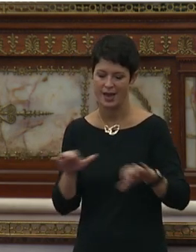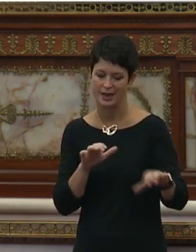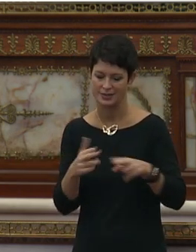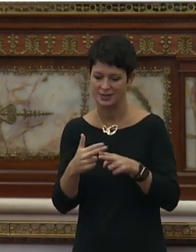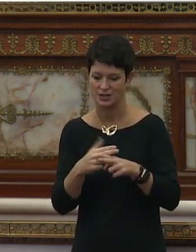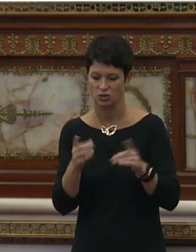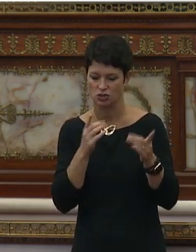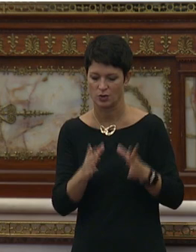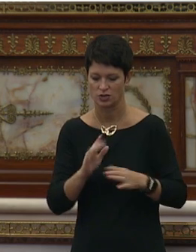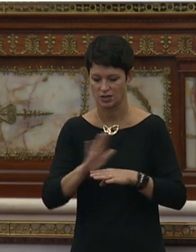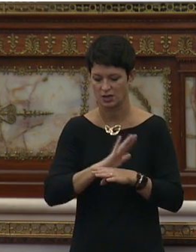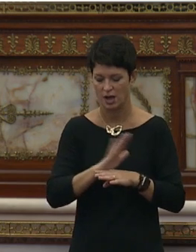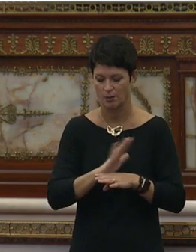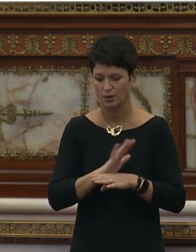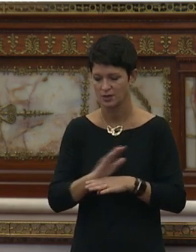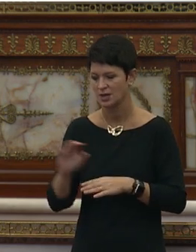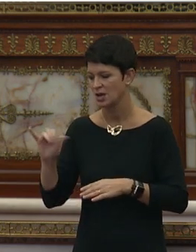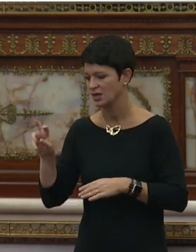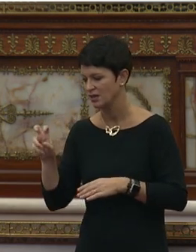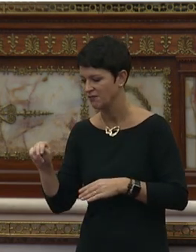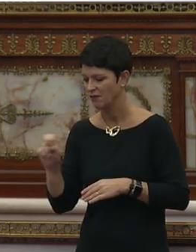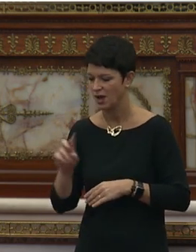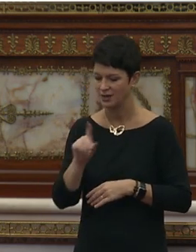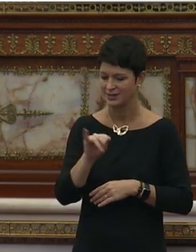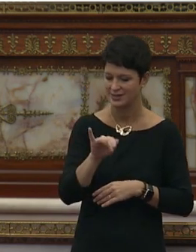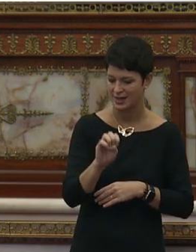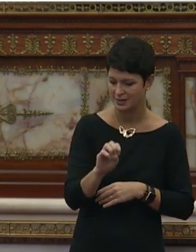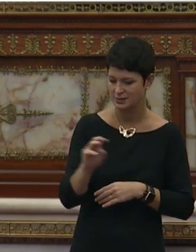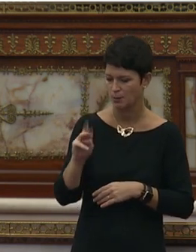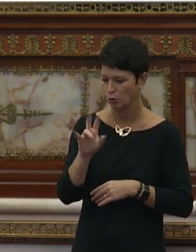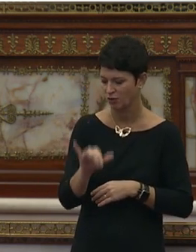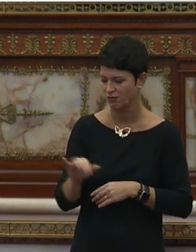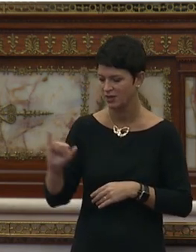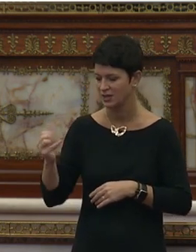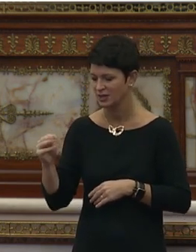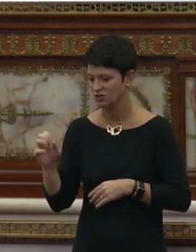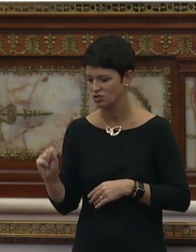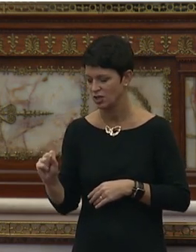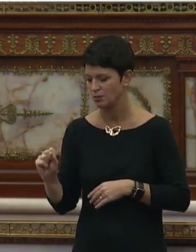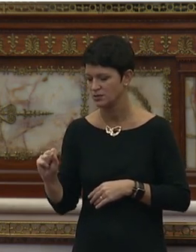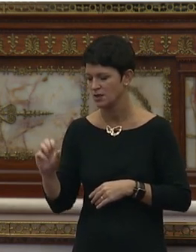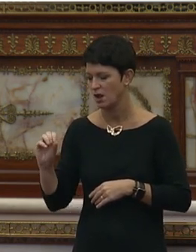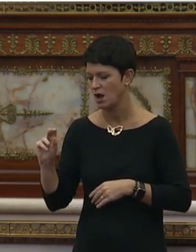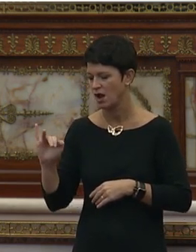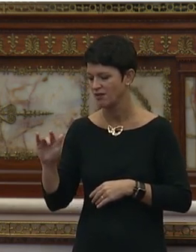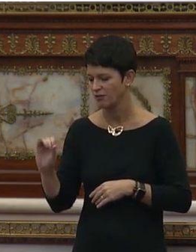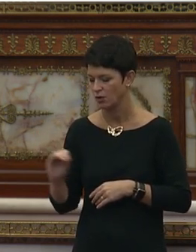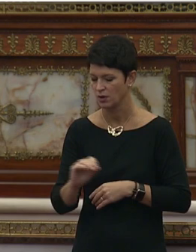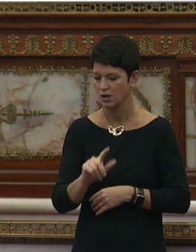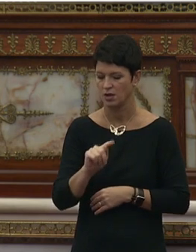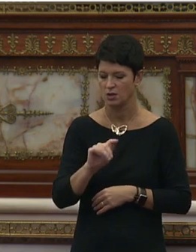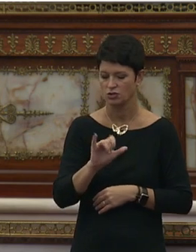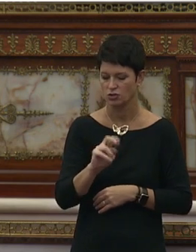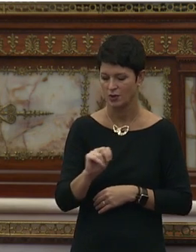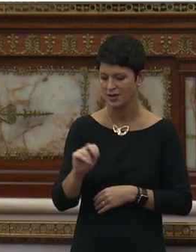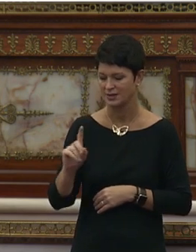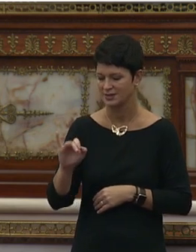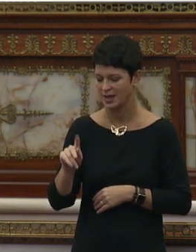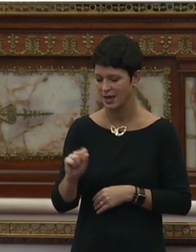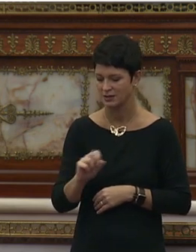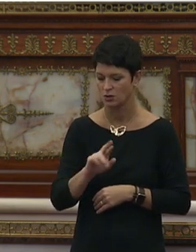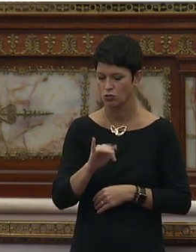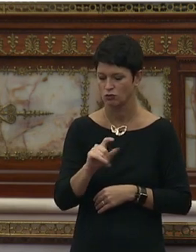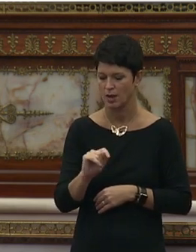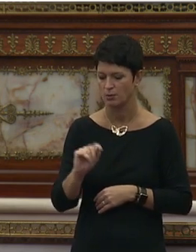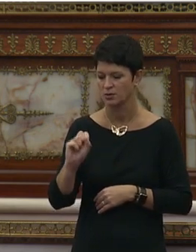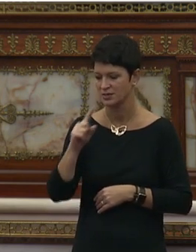commerce, Karen Fegley, Yvonne, Dennis Murphy, James Onoforio, Taryn Detz, Robert